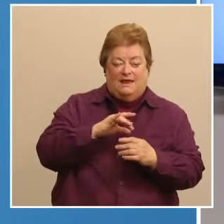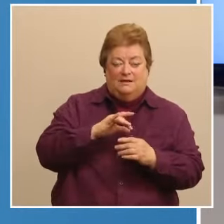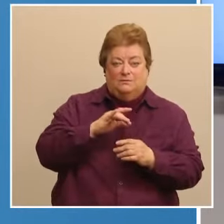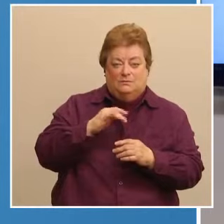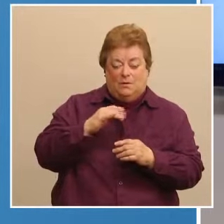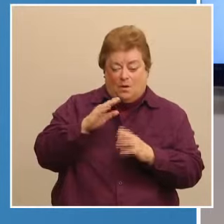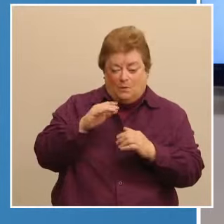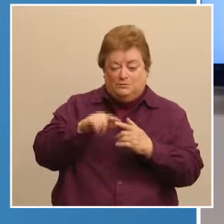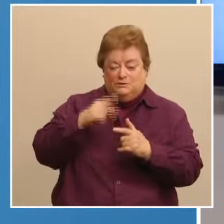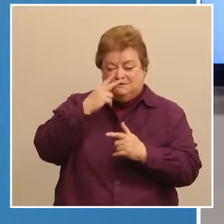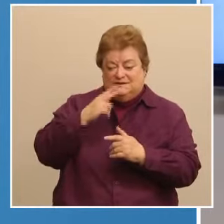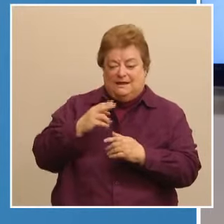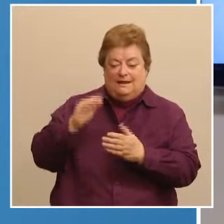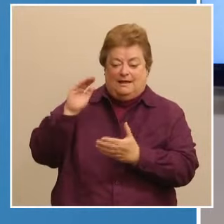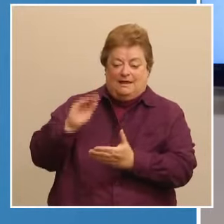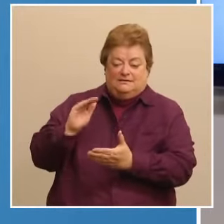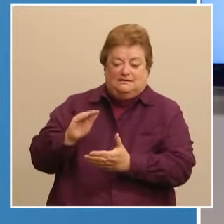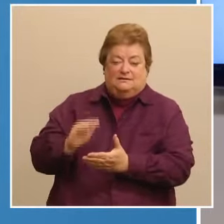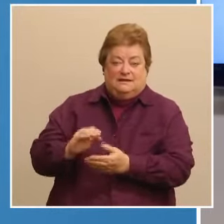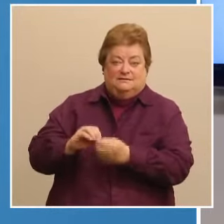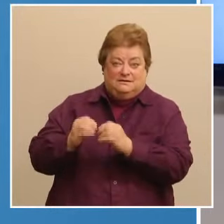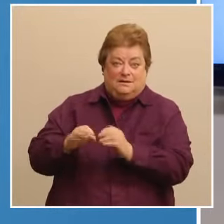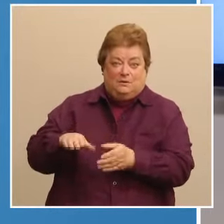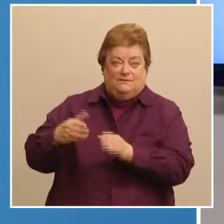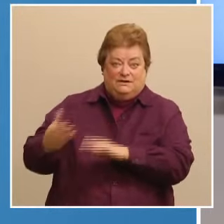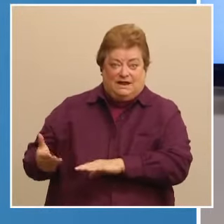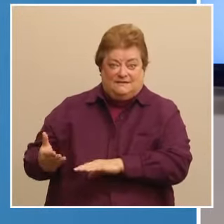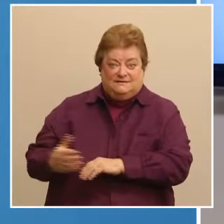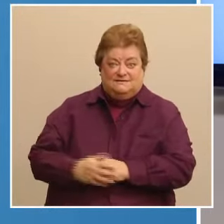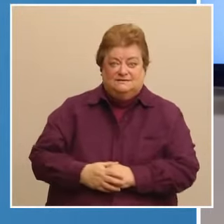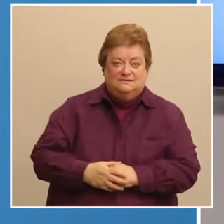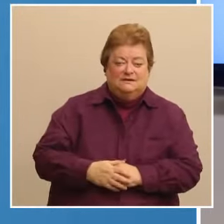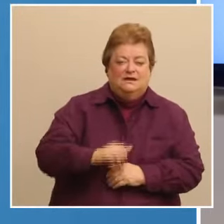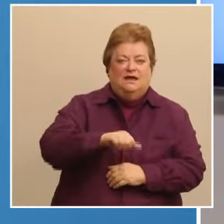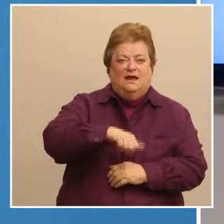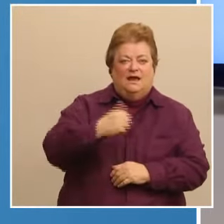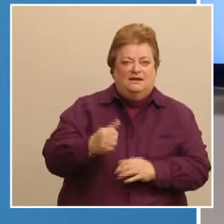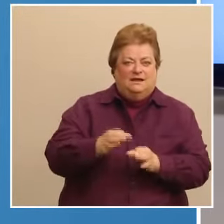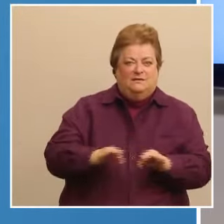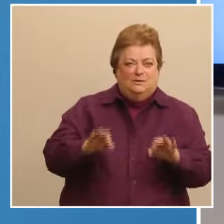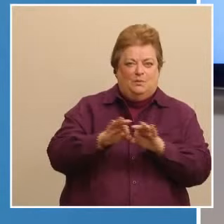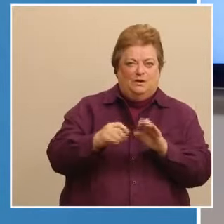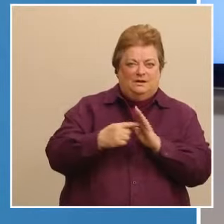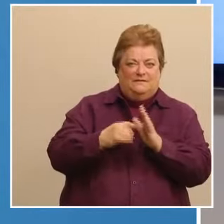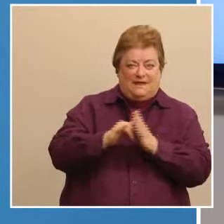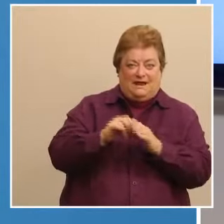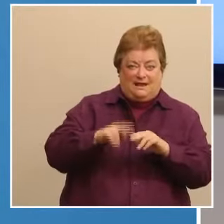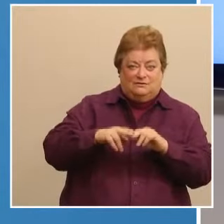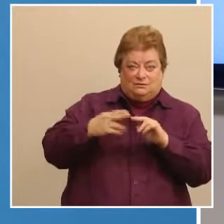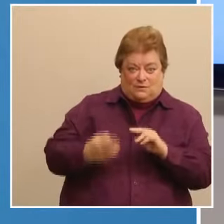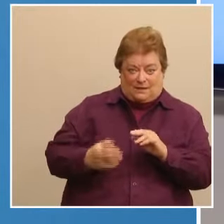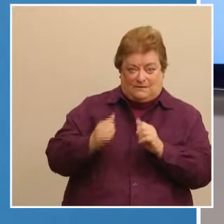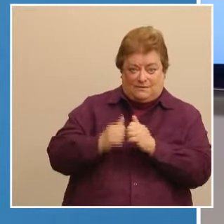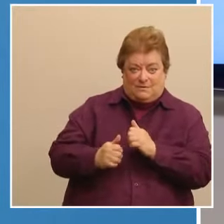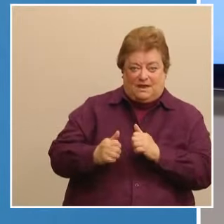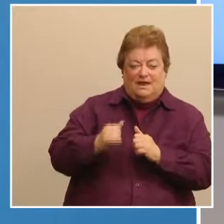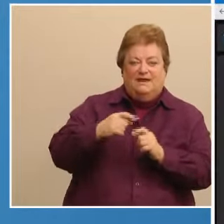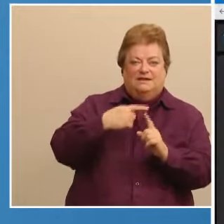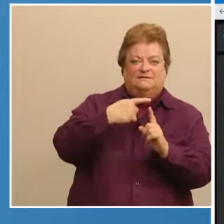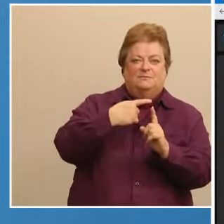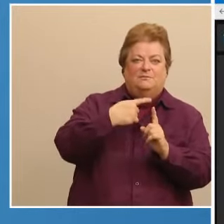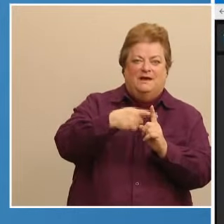as we continue to fight through this pandemic. Another important indicator that has dropped over the past few weeks is